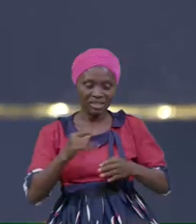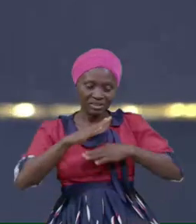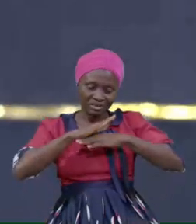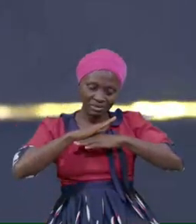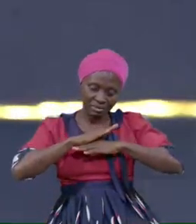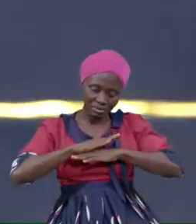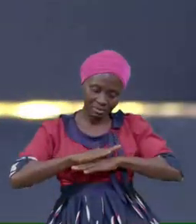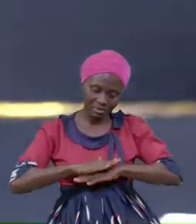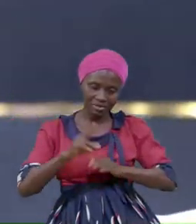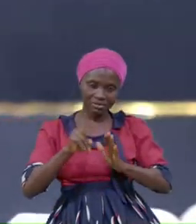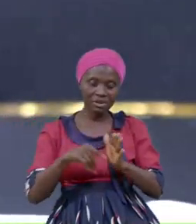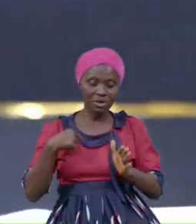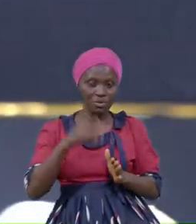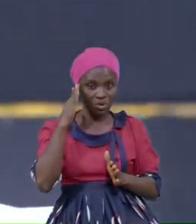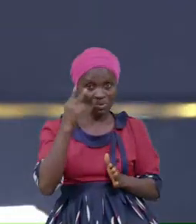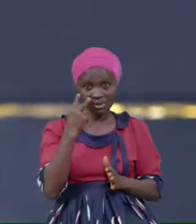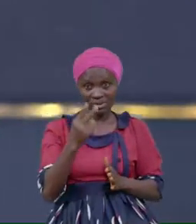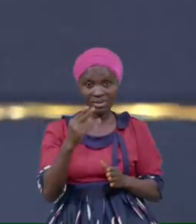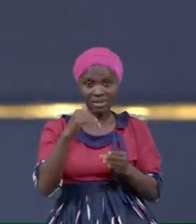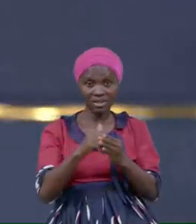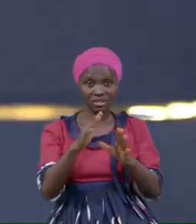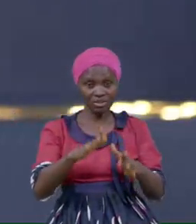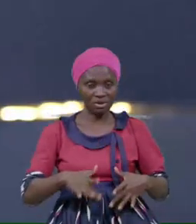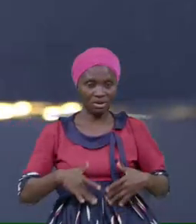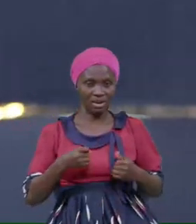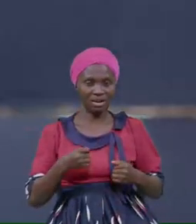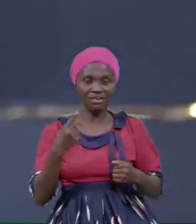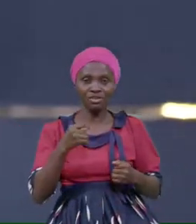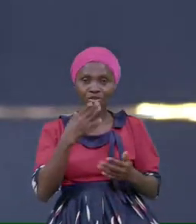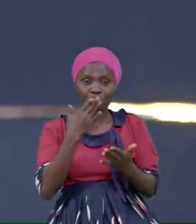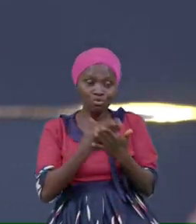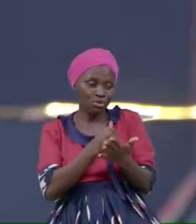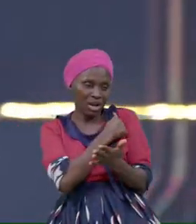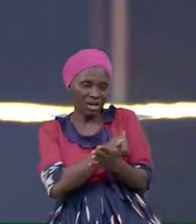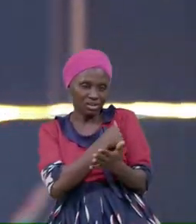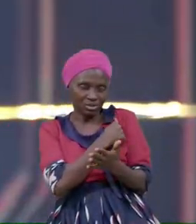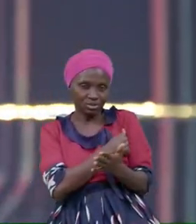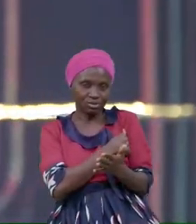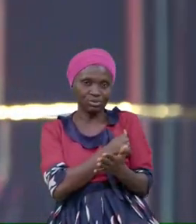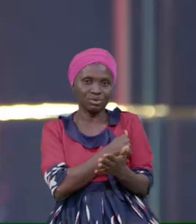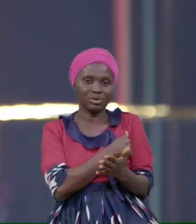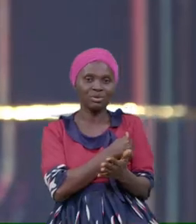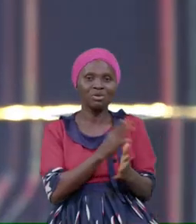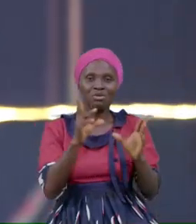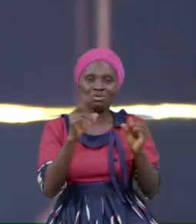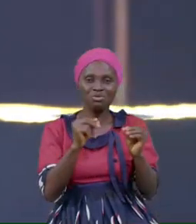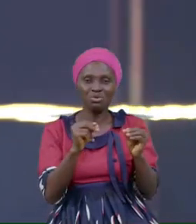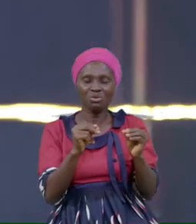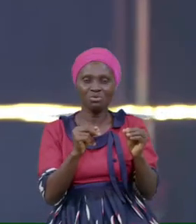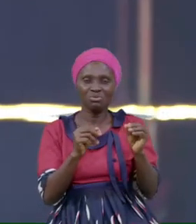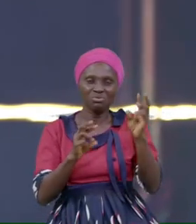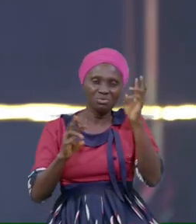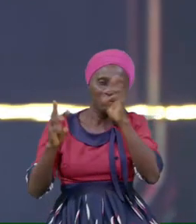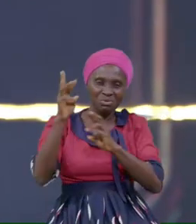The attitude, no panic, no worry, no anxiety, attitude of